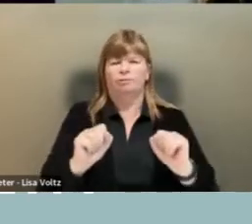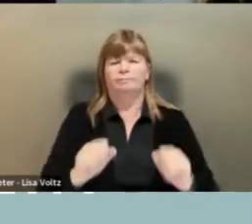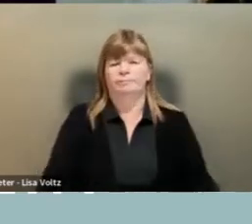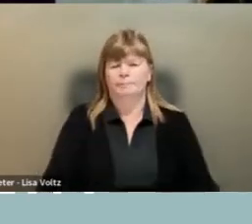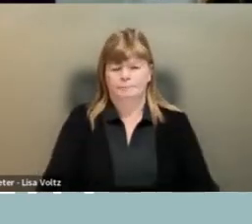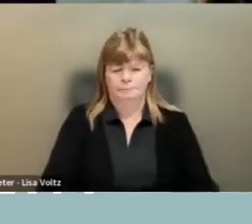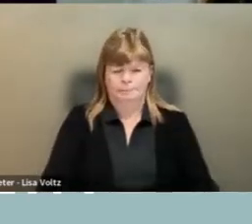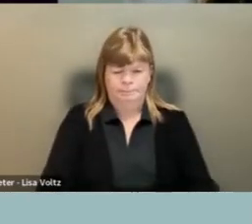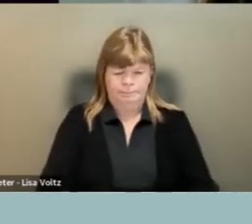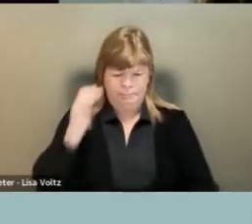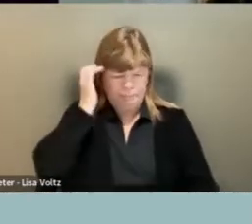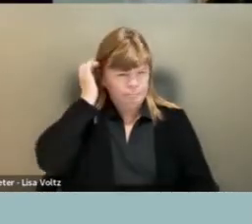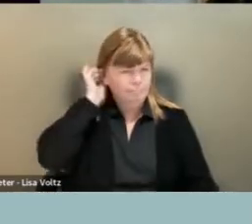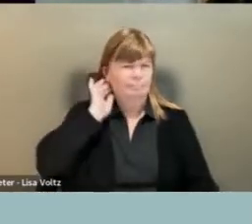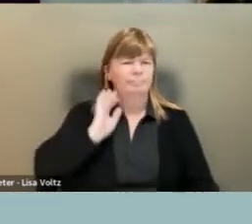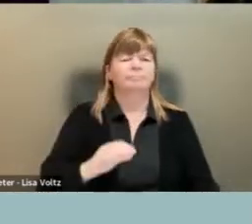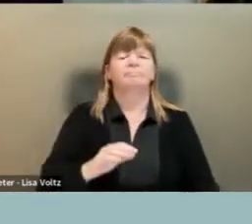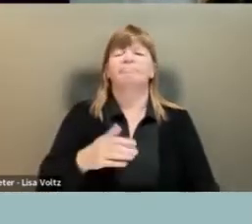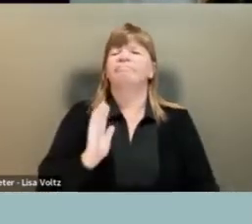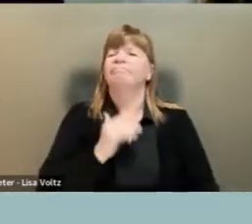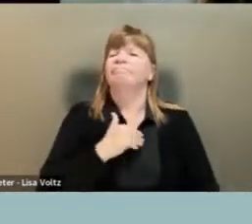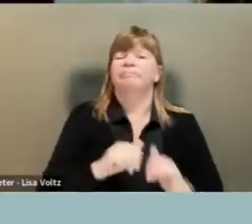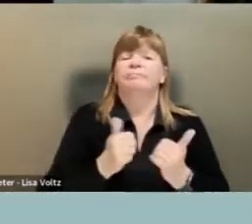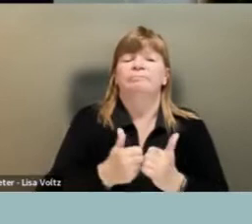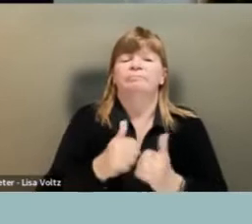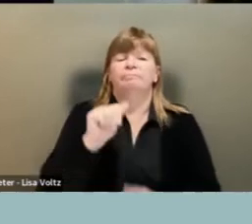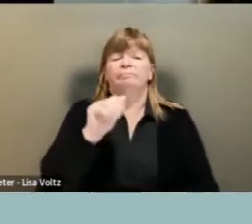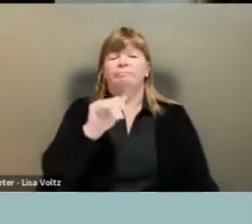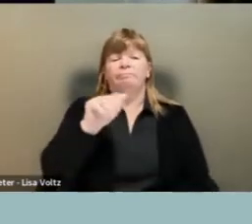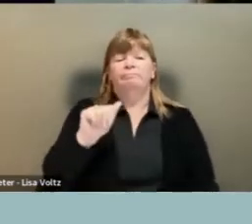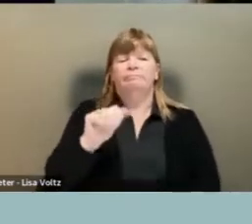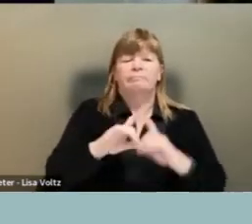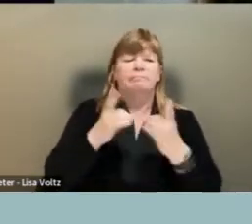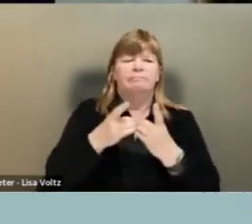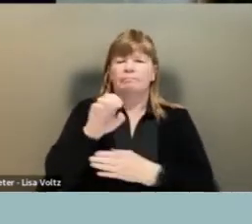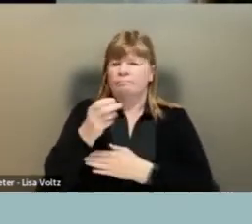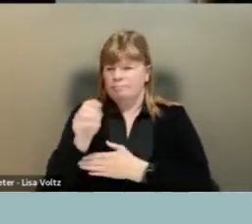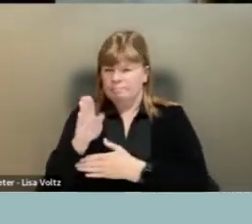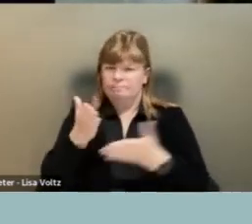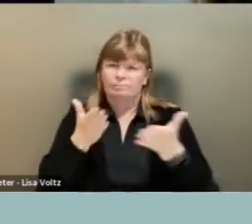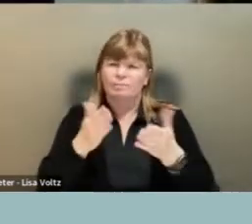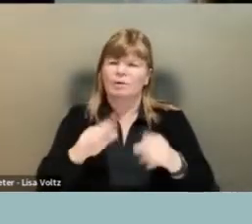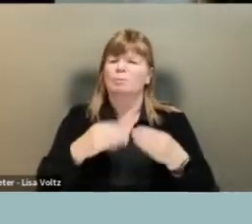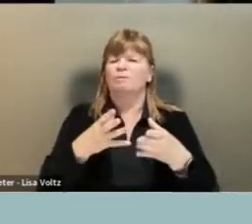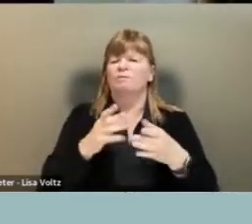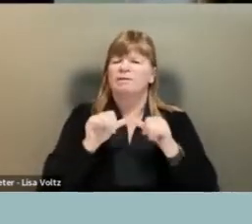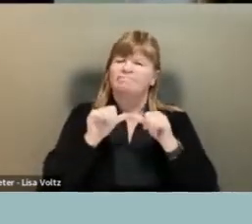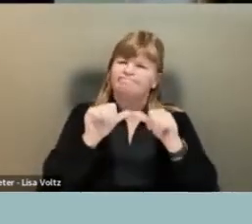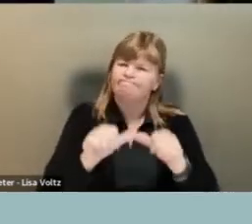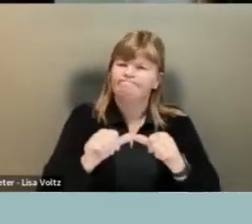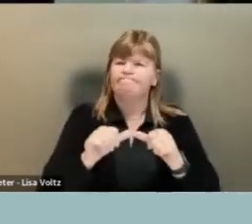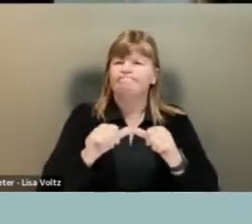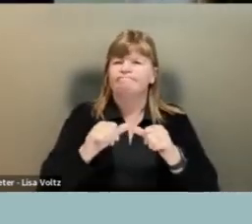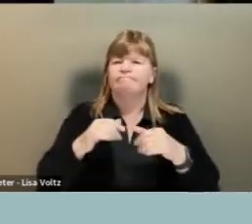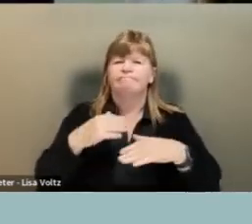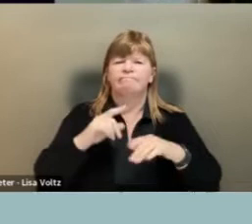please. Our agency, the Alabama Department of Rehabilitation Services, provides a continuum of care from